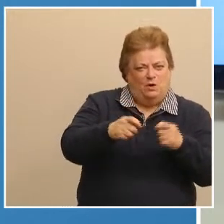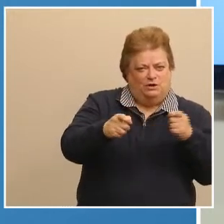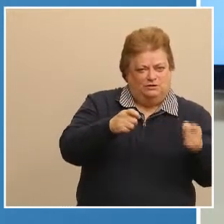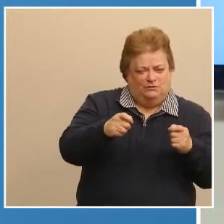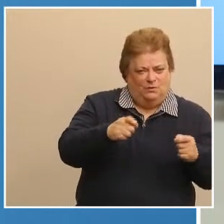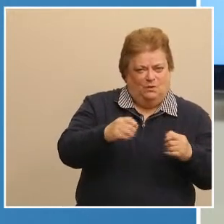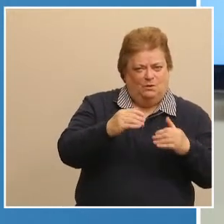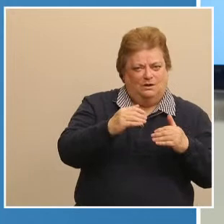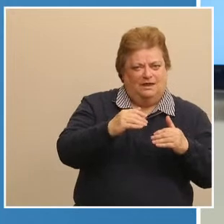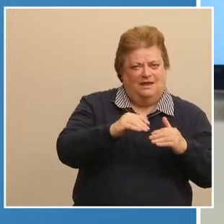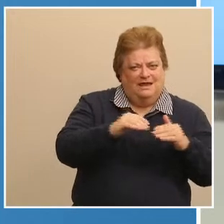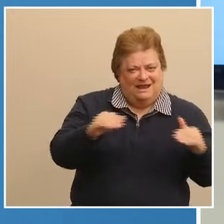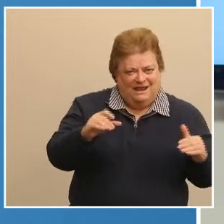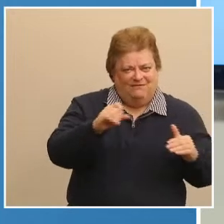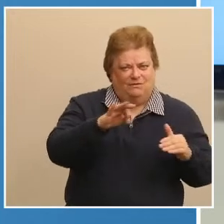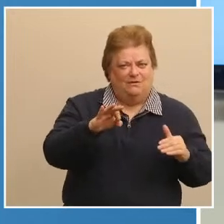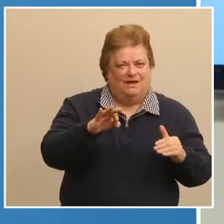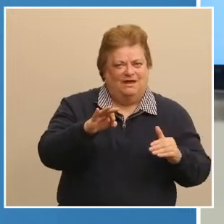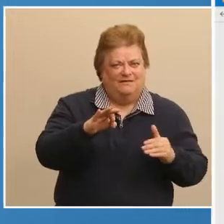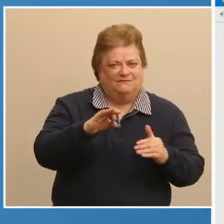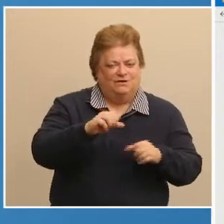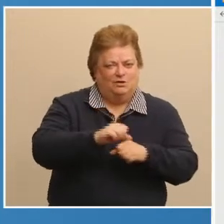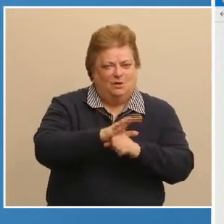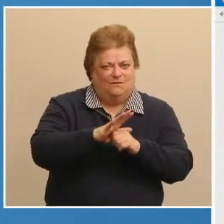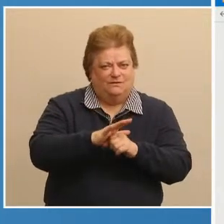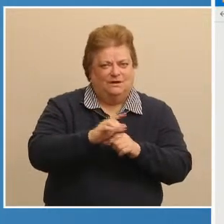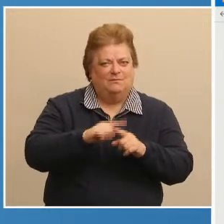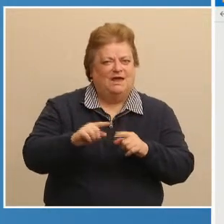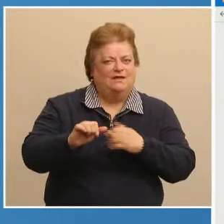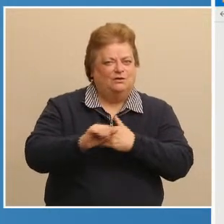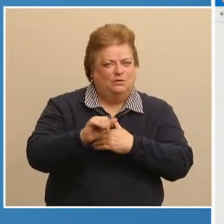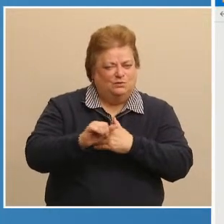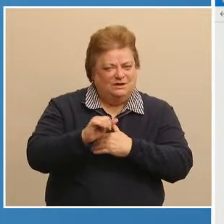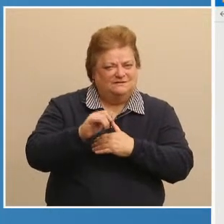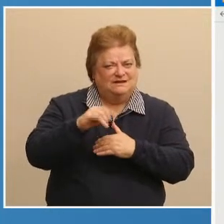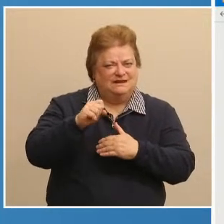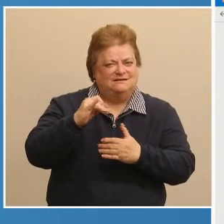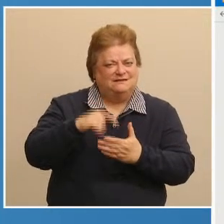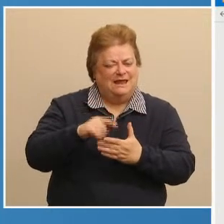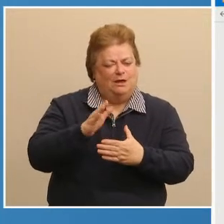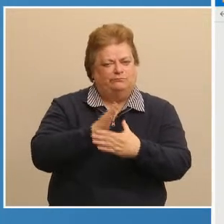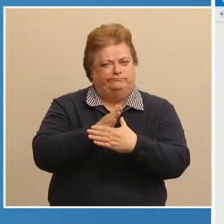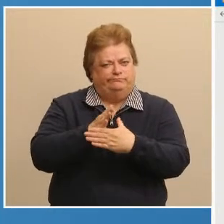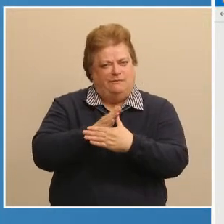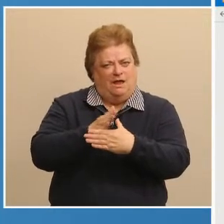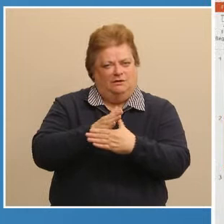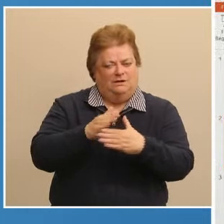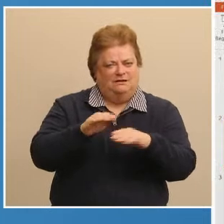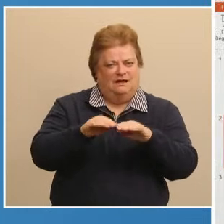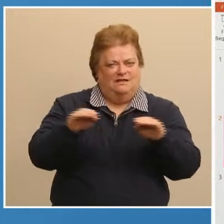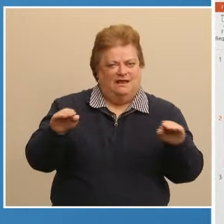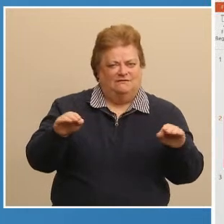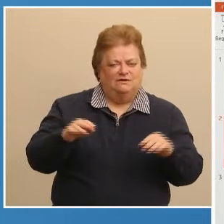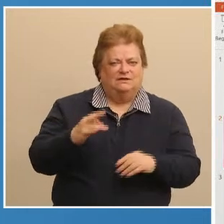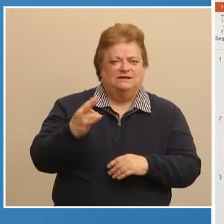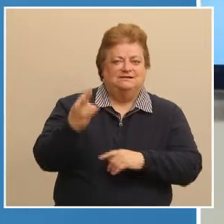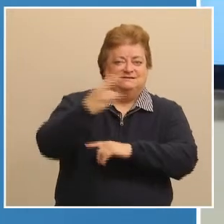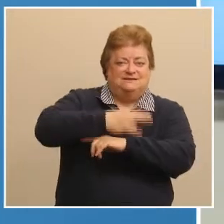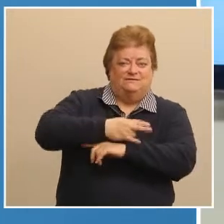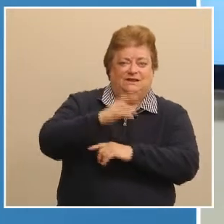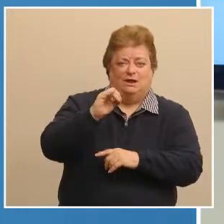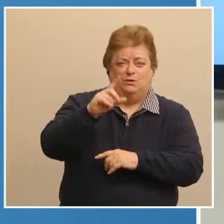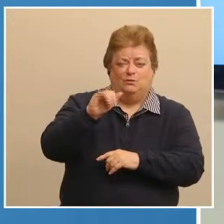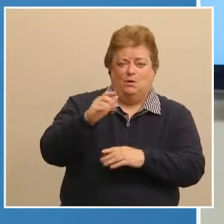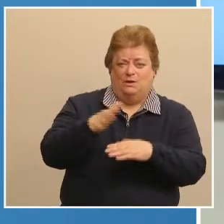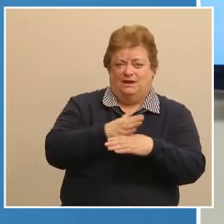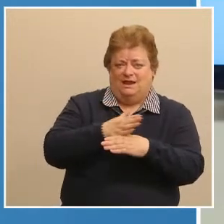of COVID-19 in Lancaster County, with the risk of the virus spreading now at the moderate level. Our 7-day rolling average